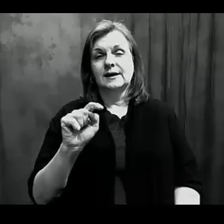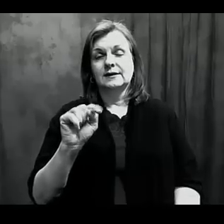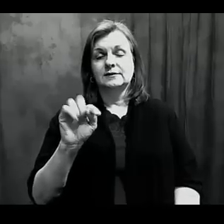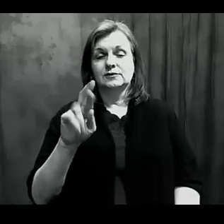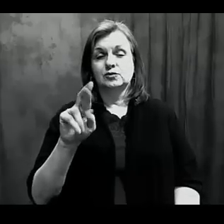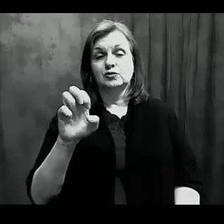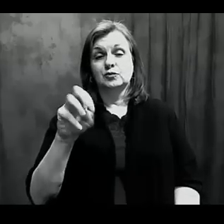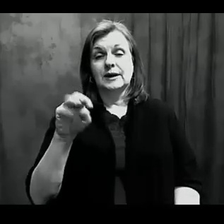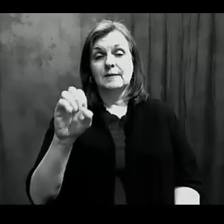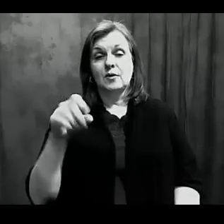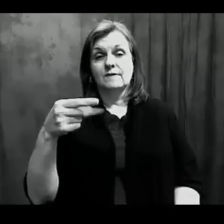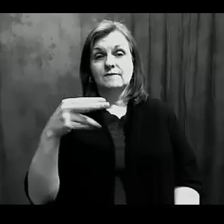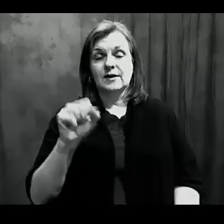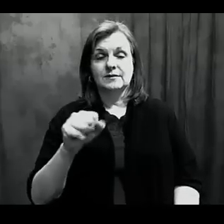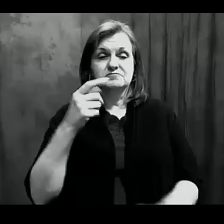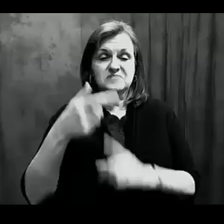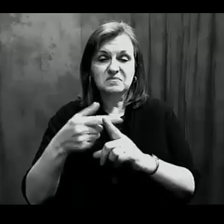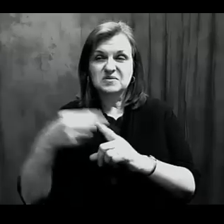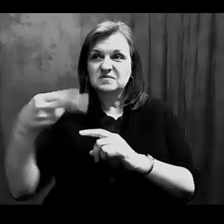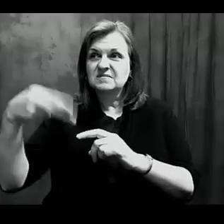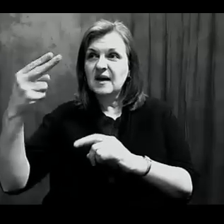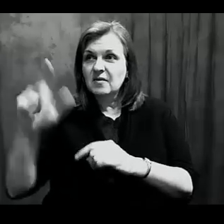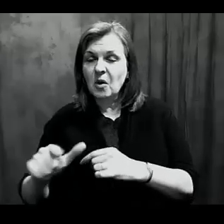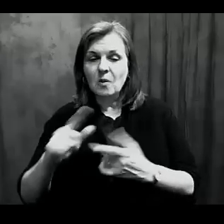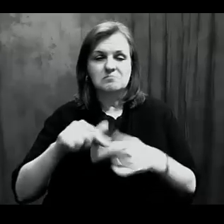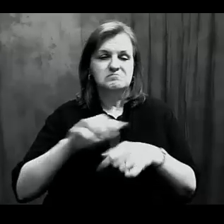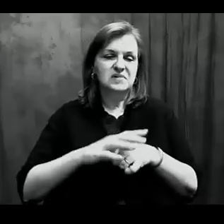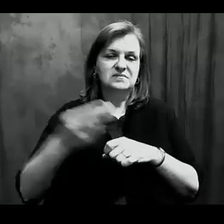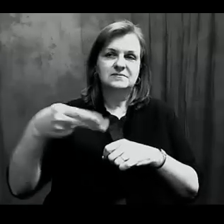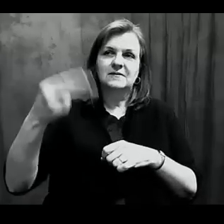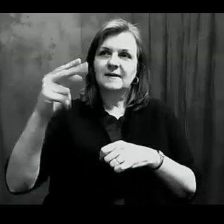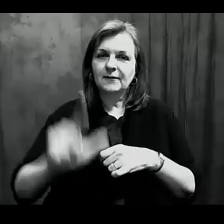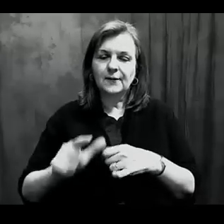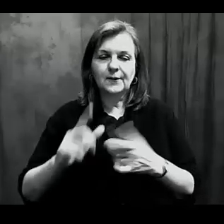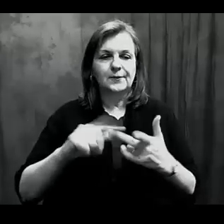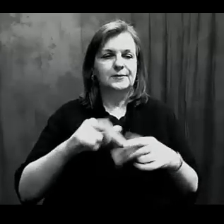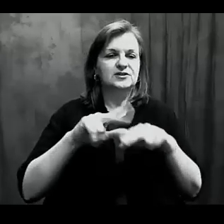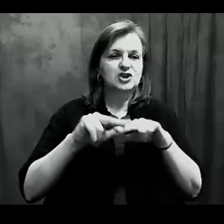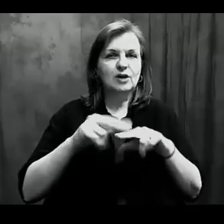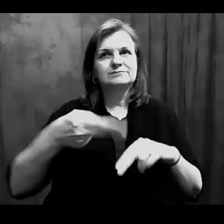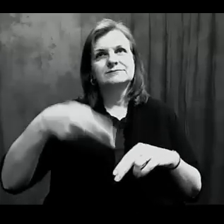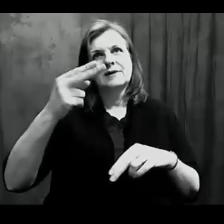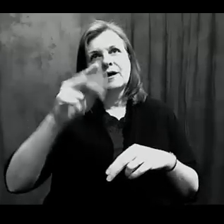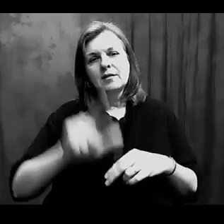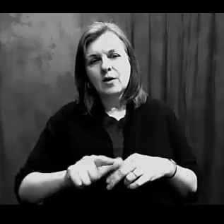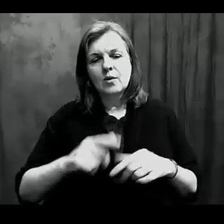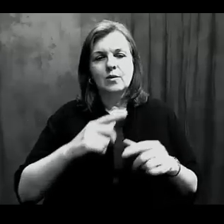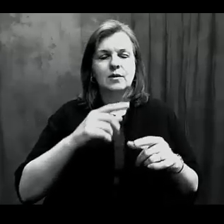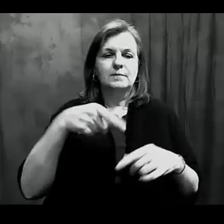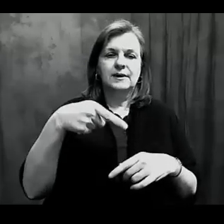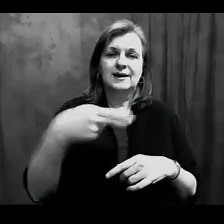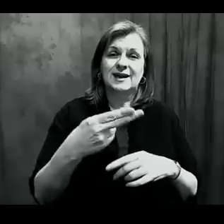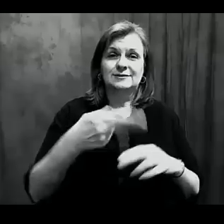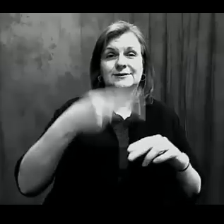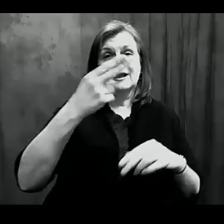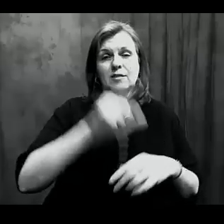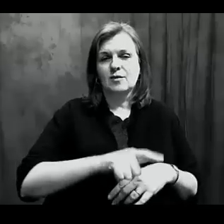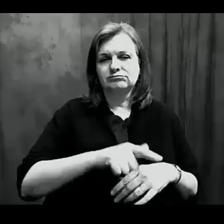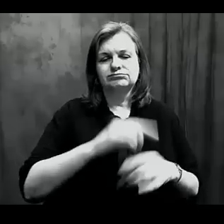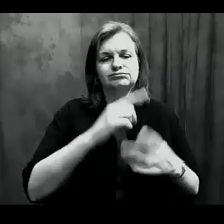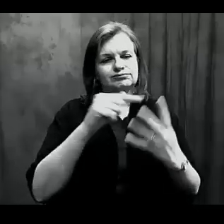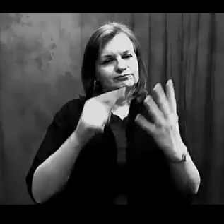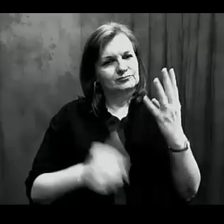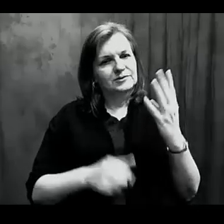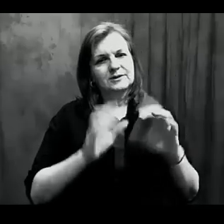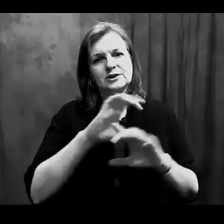hotbeds that you find a lot of these extremophiles. So high or low temperatures, high pressures, high